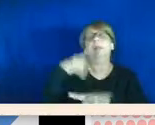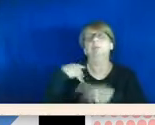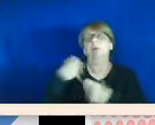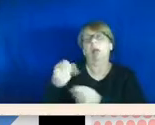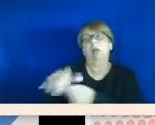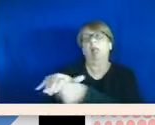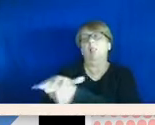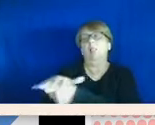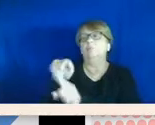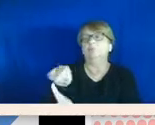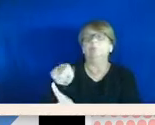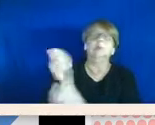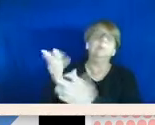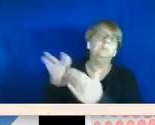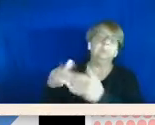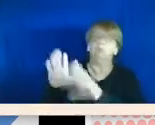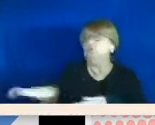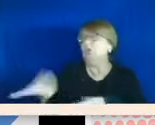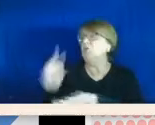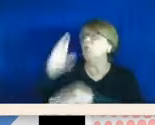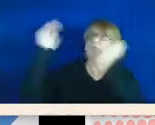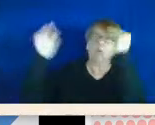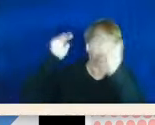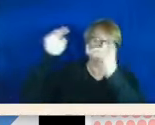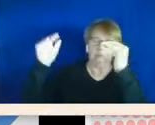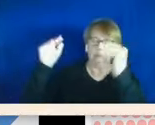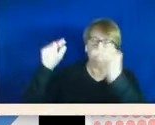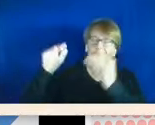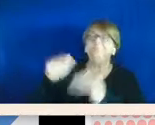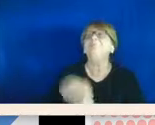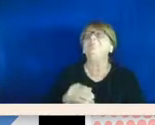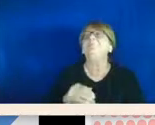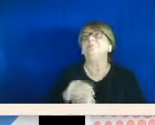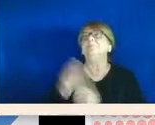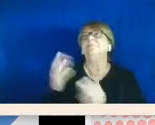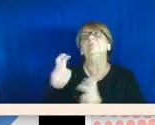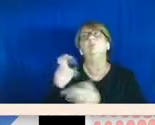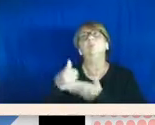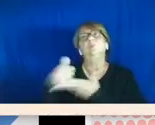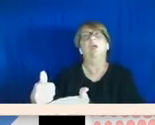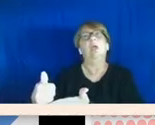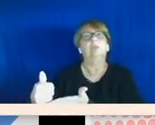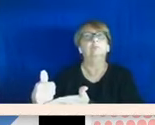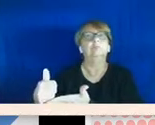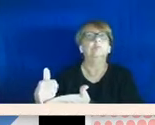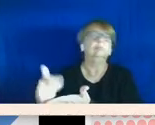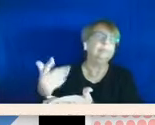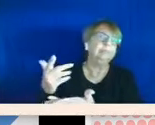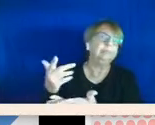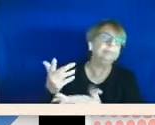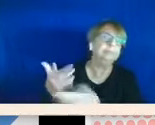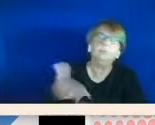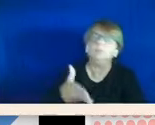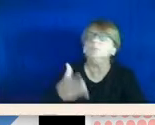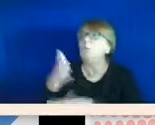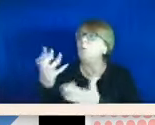or adult, the kind of bottom part is health promotion. We want everybody to be able to be healthy. And